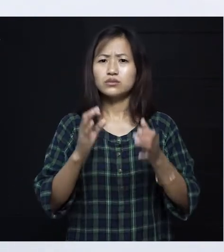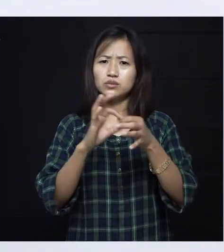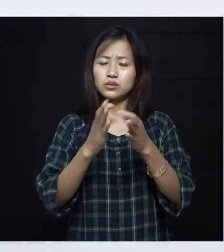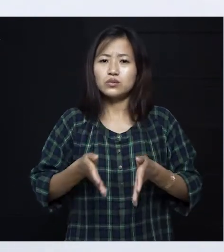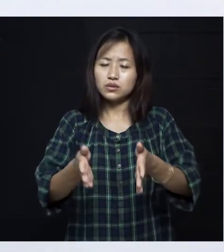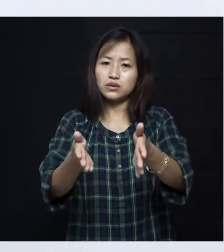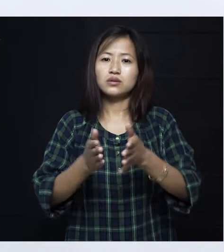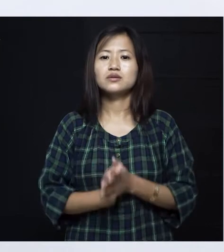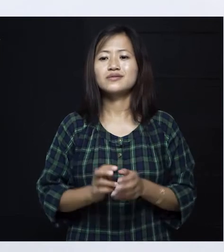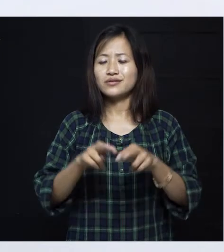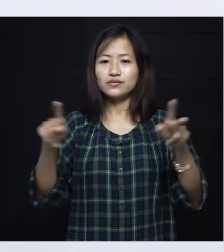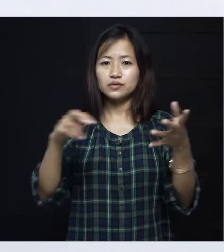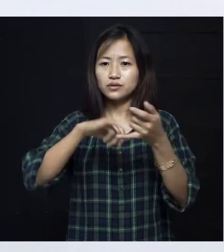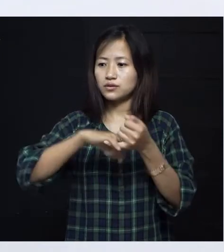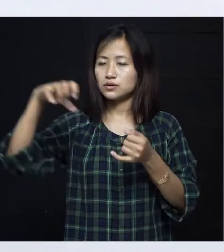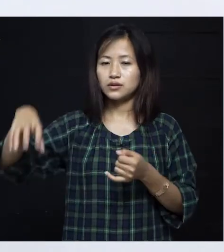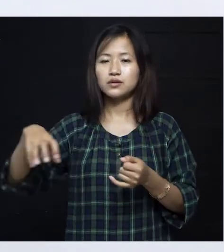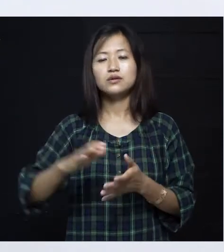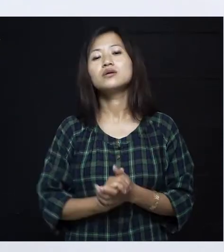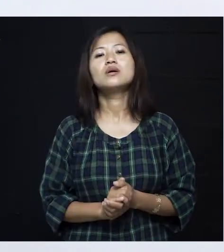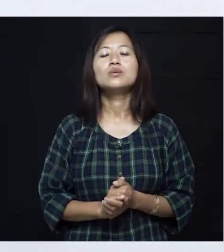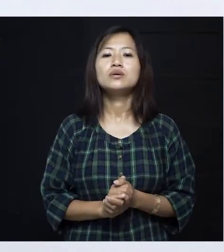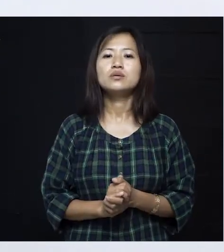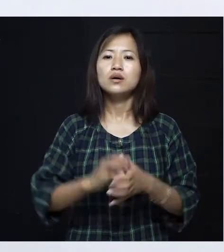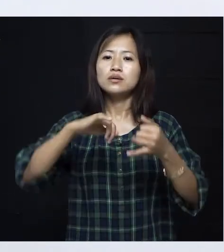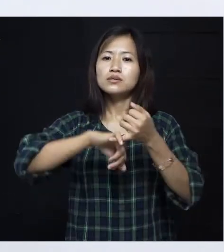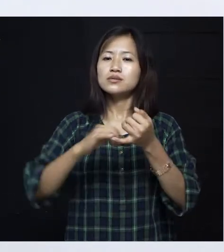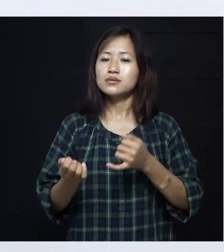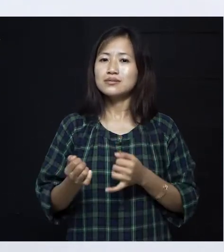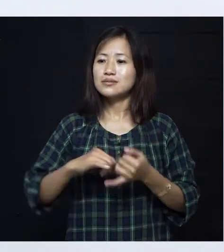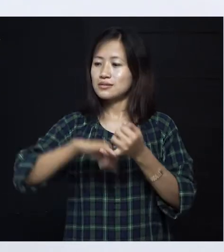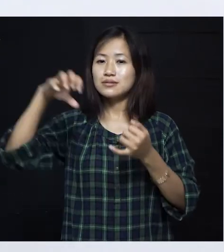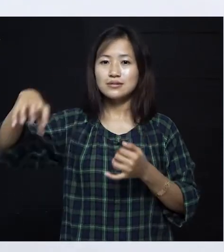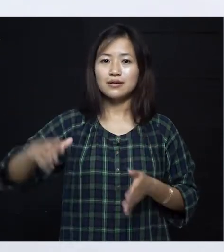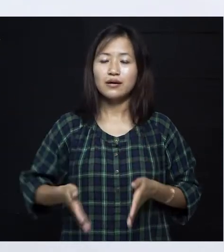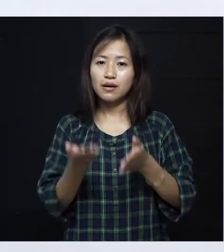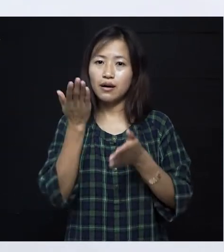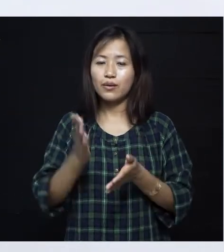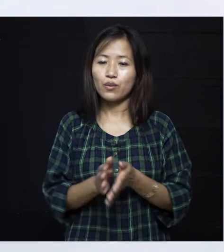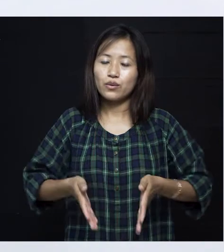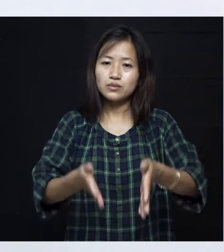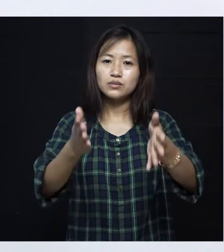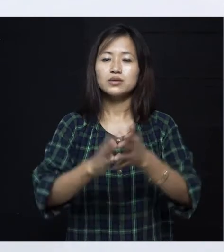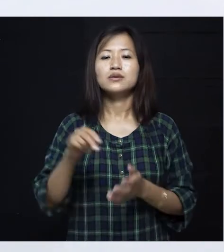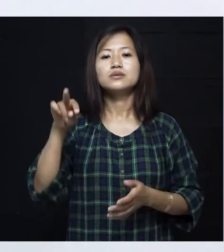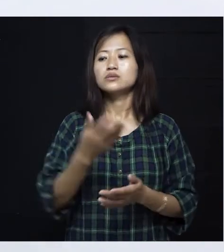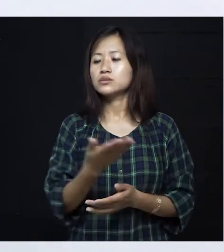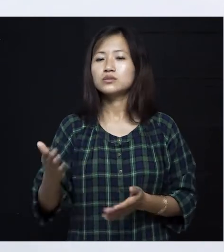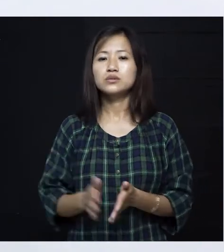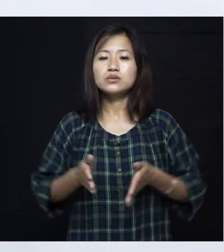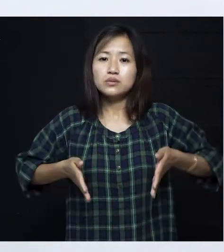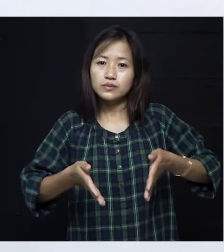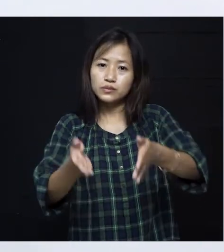connecting the different states. Okay, then we have the state highways. State highways means those roads